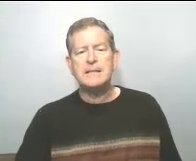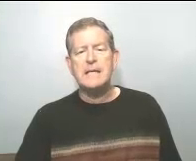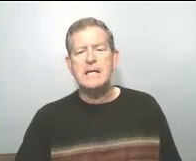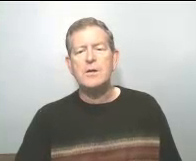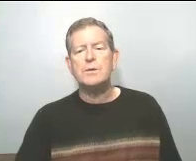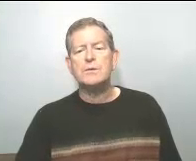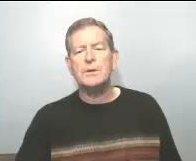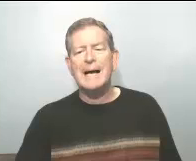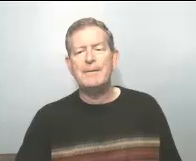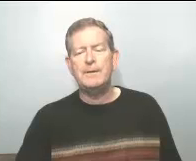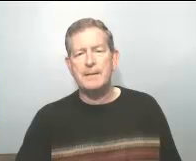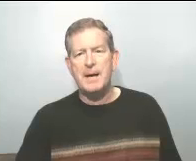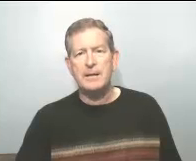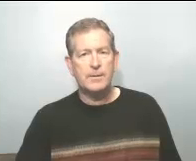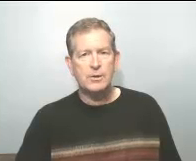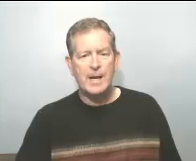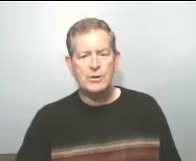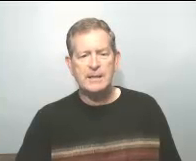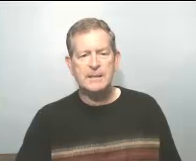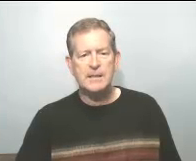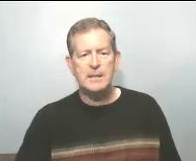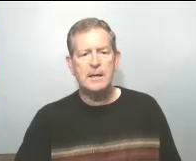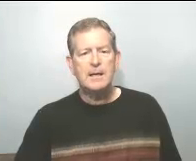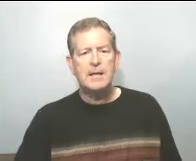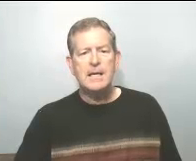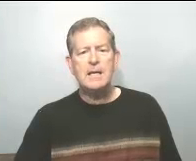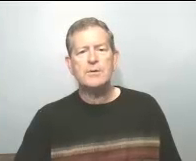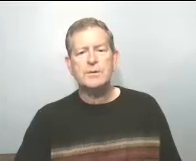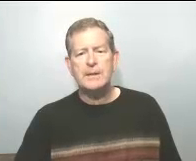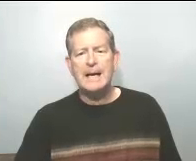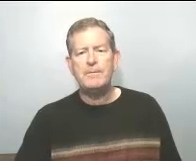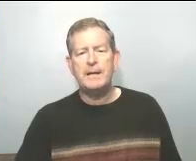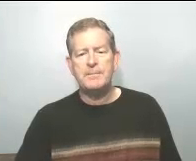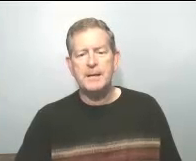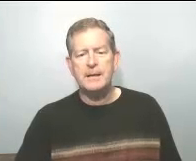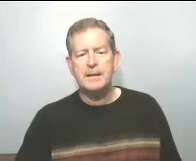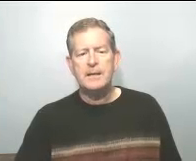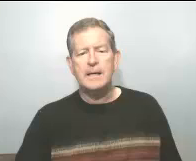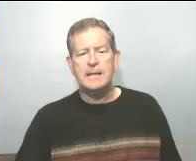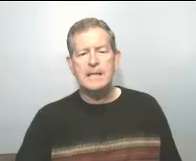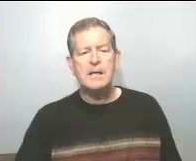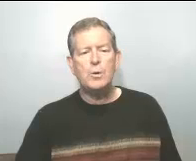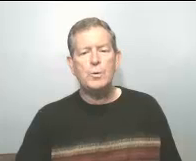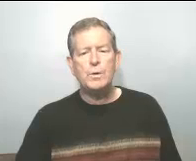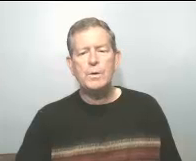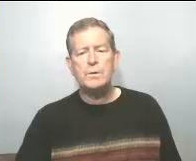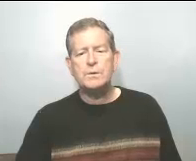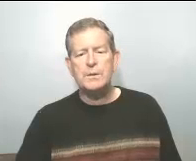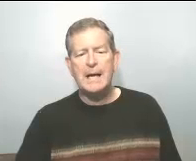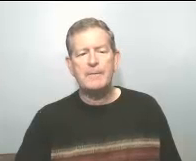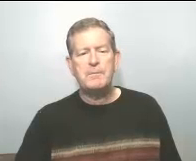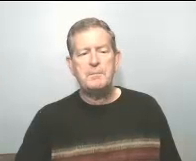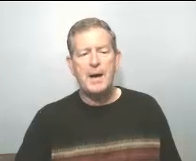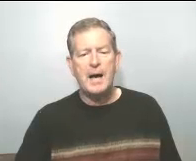Est-ce qu'il se lave les mains? Hear the contraction, est-ce qu'il? Il se lave les mains. And il ne